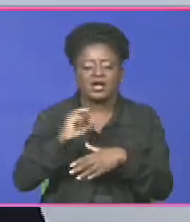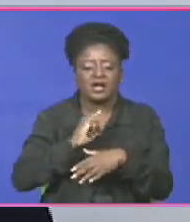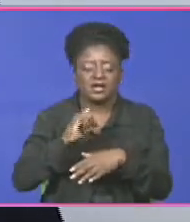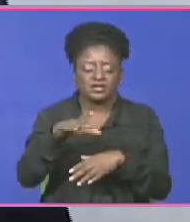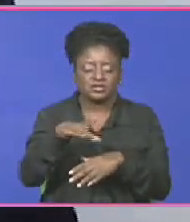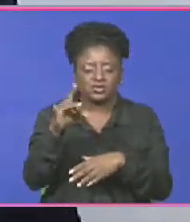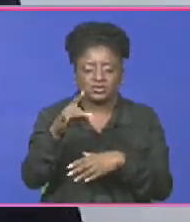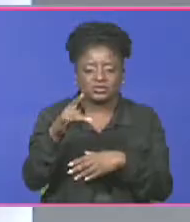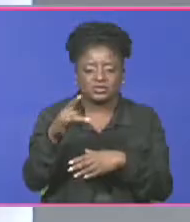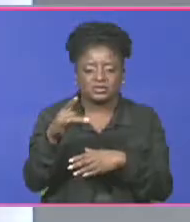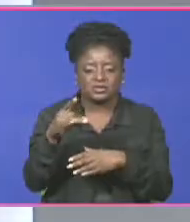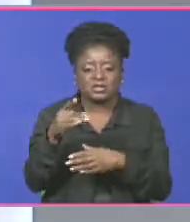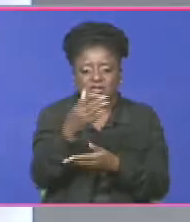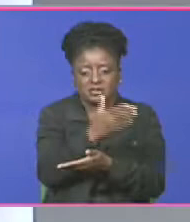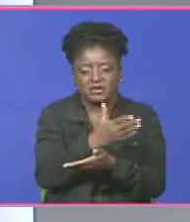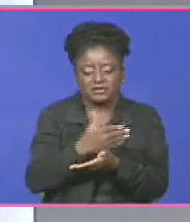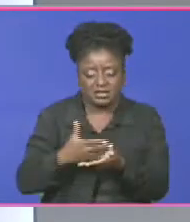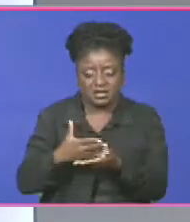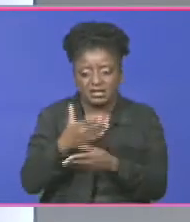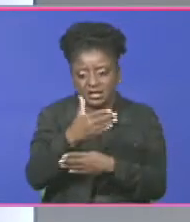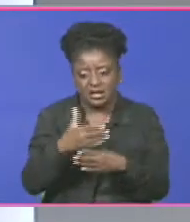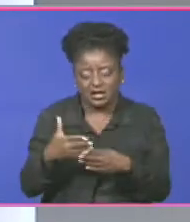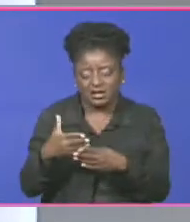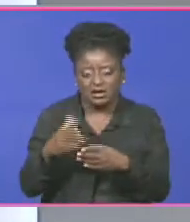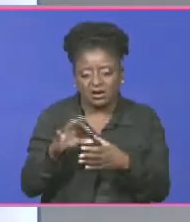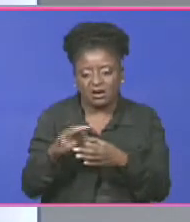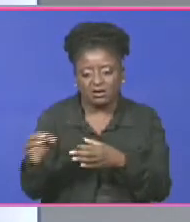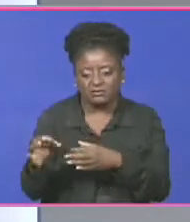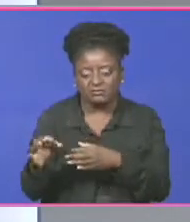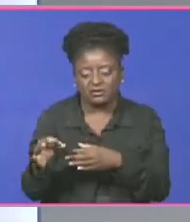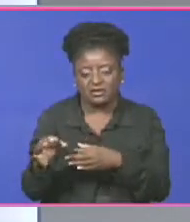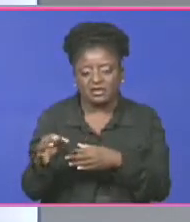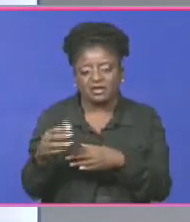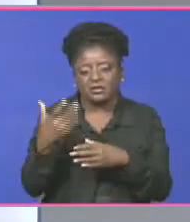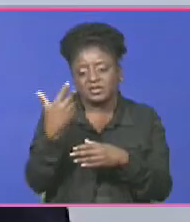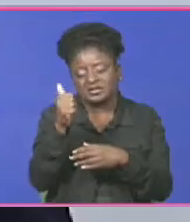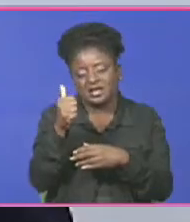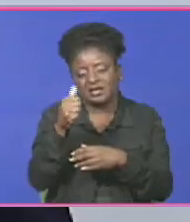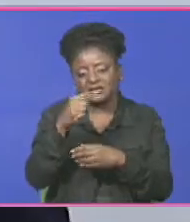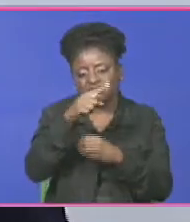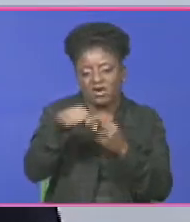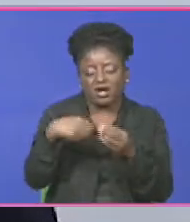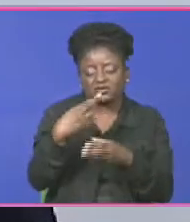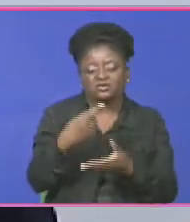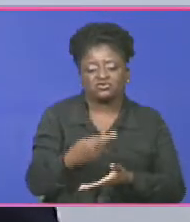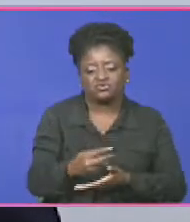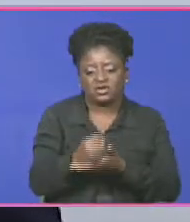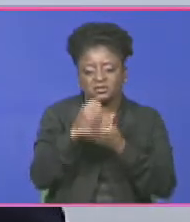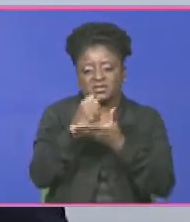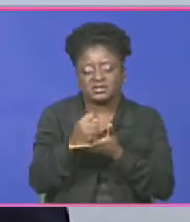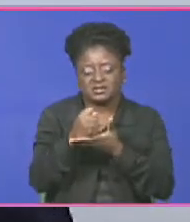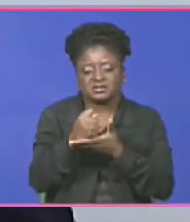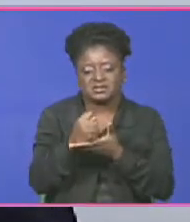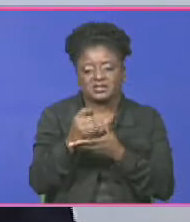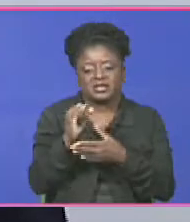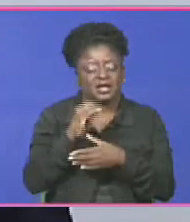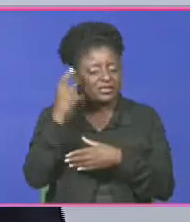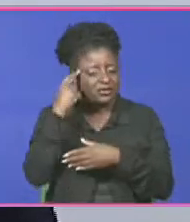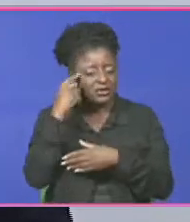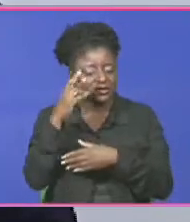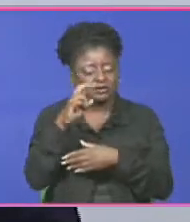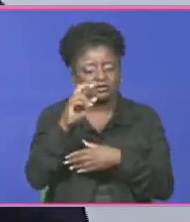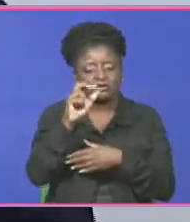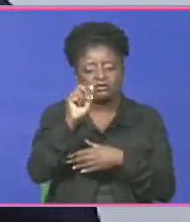10 to 12 rounds of chemotherapy. I went through radiation, and I was of the impression that radiation was a little easier than